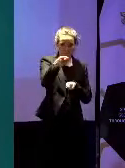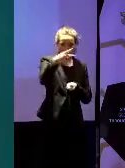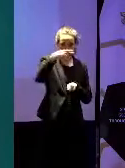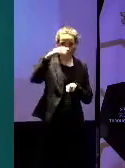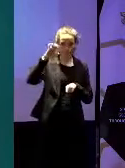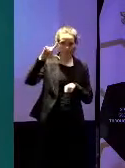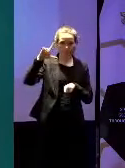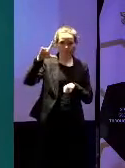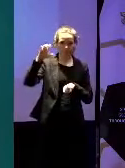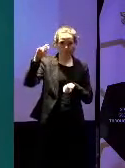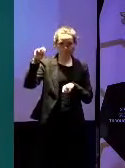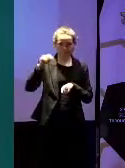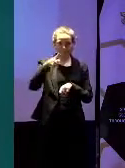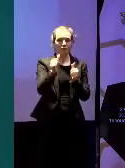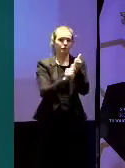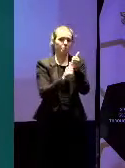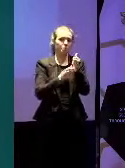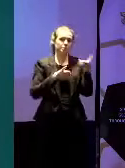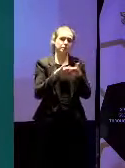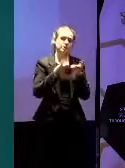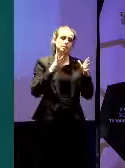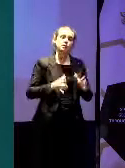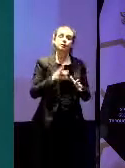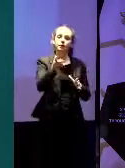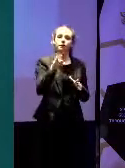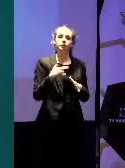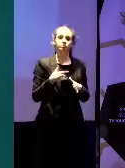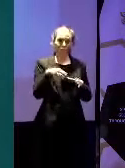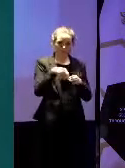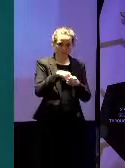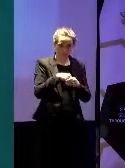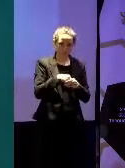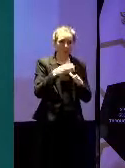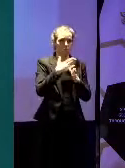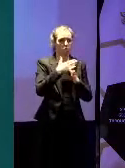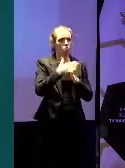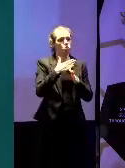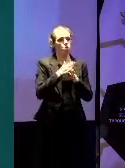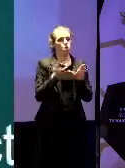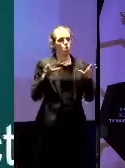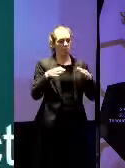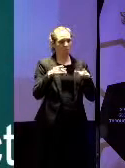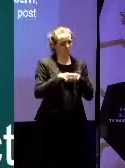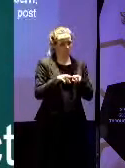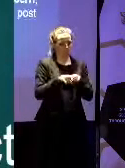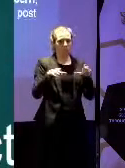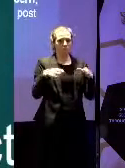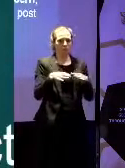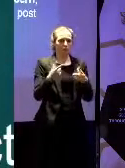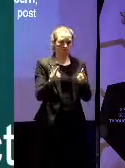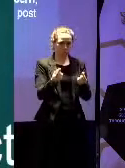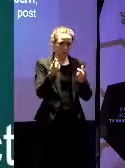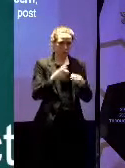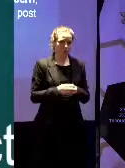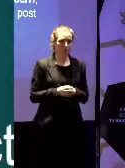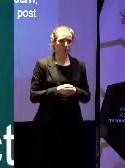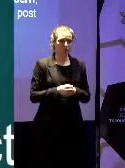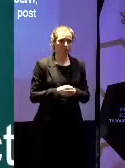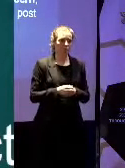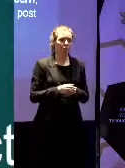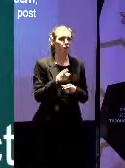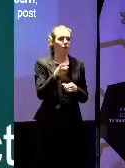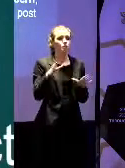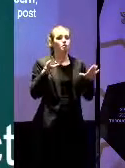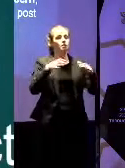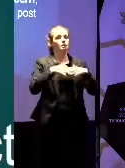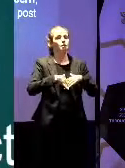deputy director as well, responsible for the work of the committee and for the committee itself. The committee was